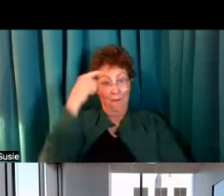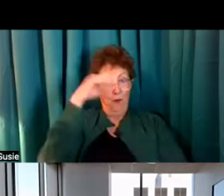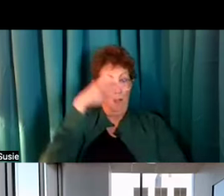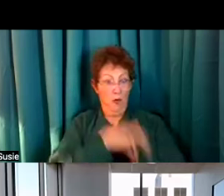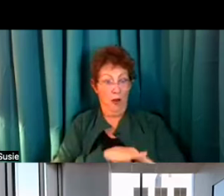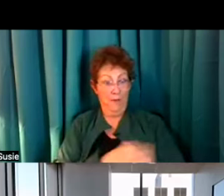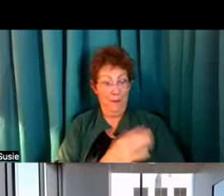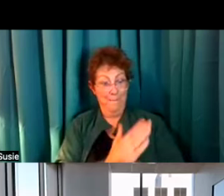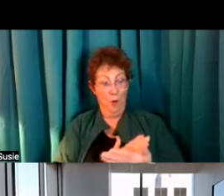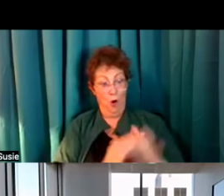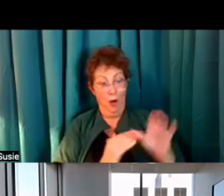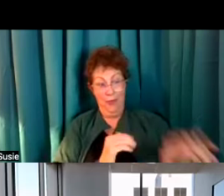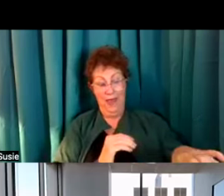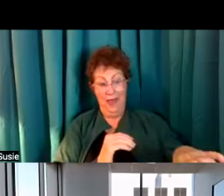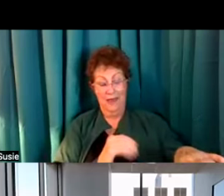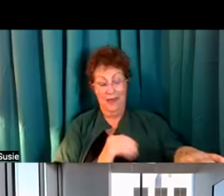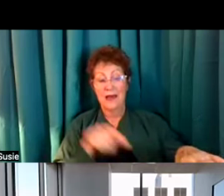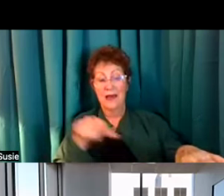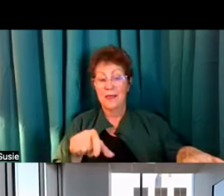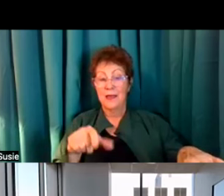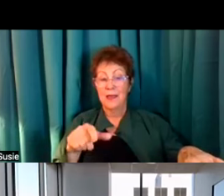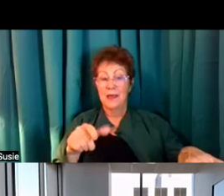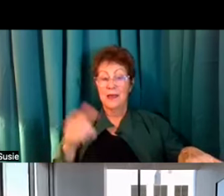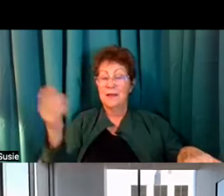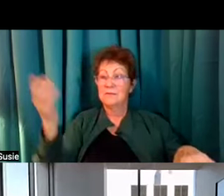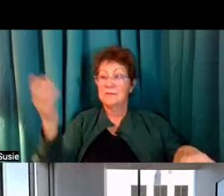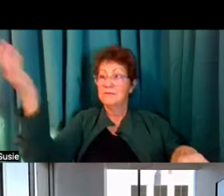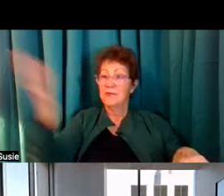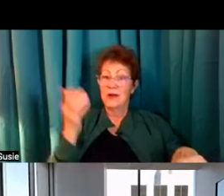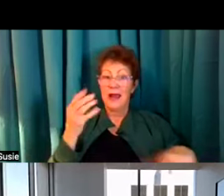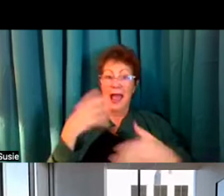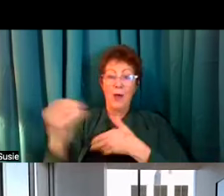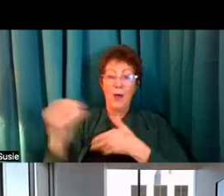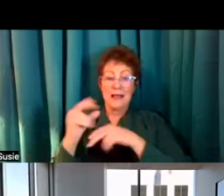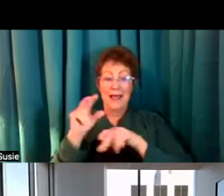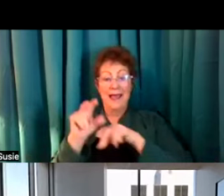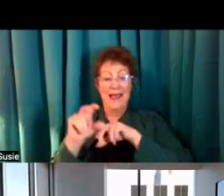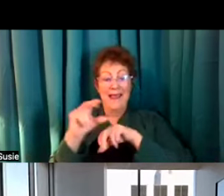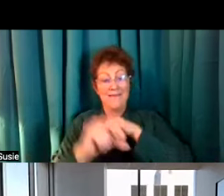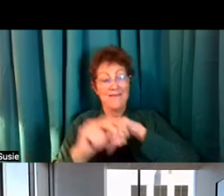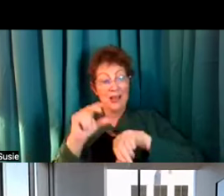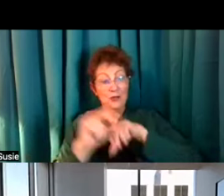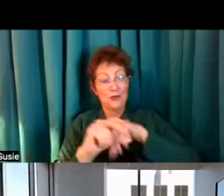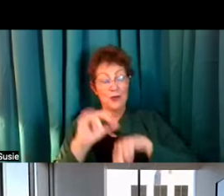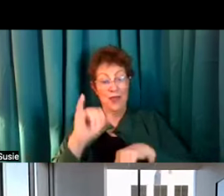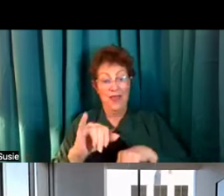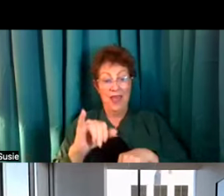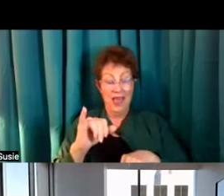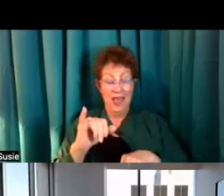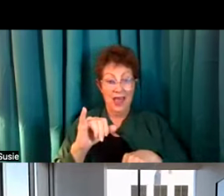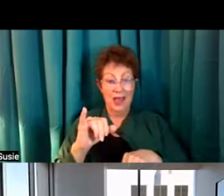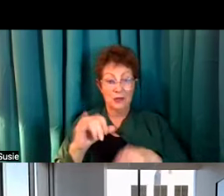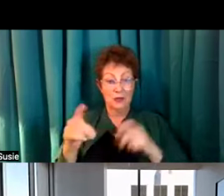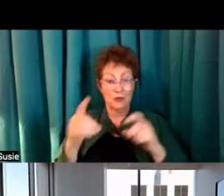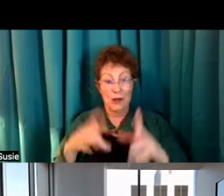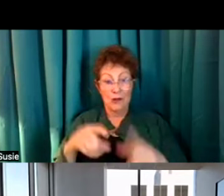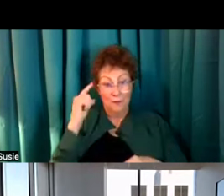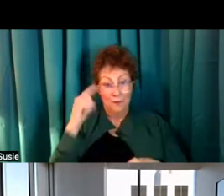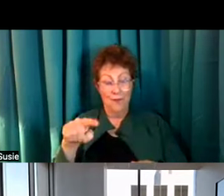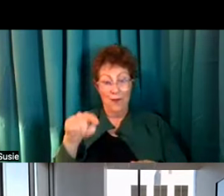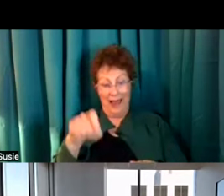entity and then maybe brings in outside investors or things like that, the directors of that for-profit entity have a